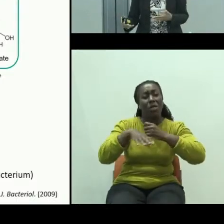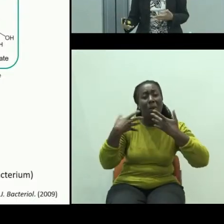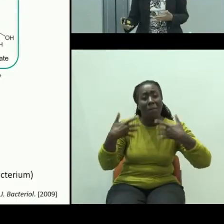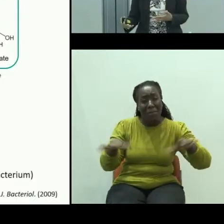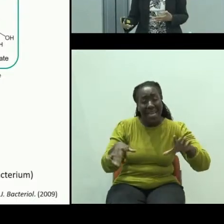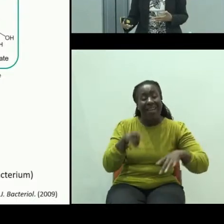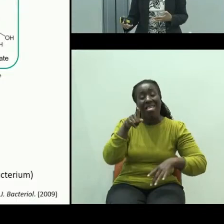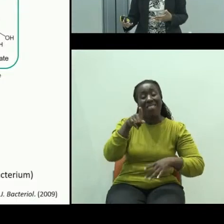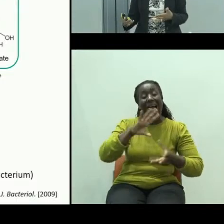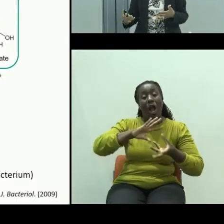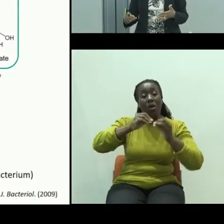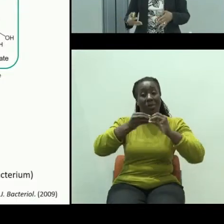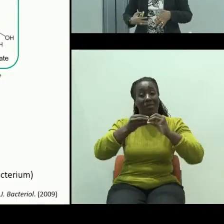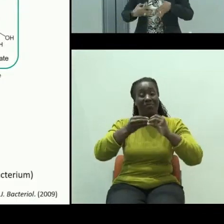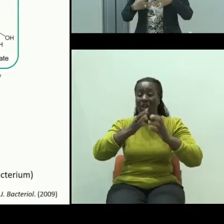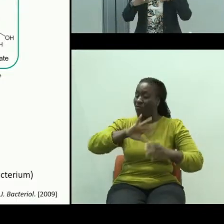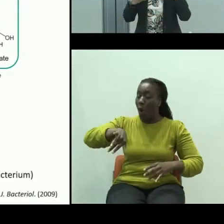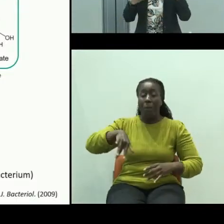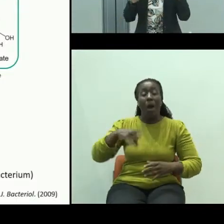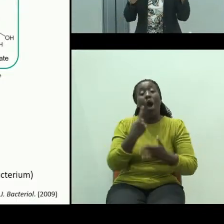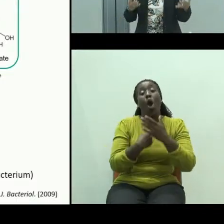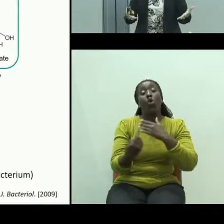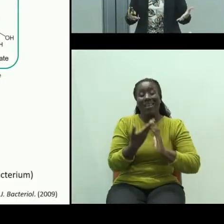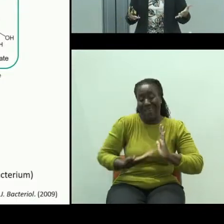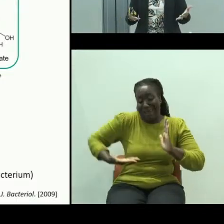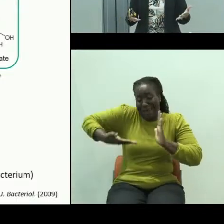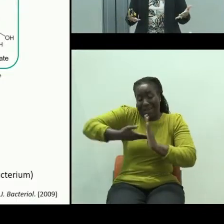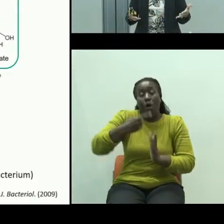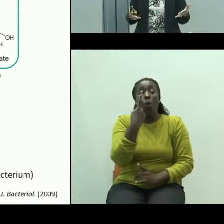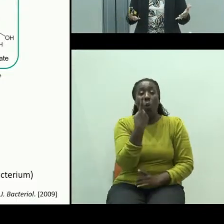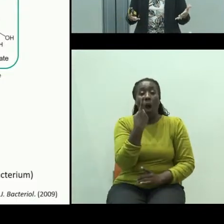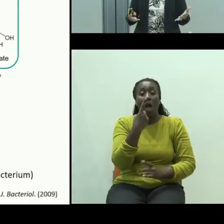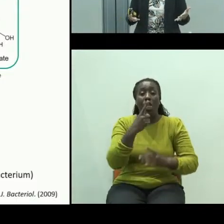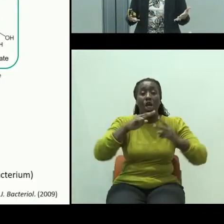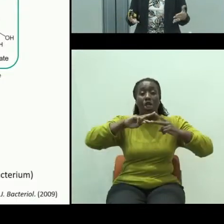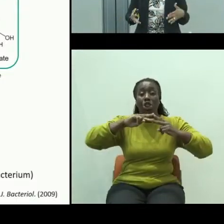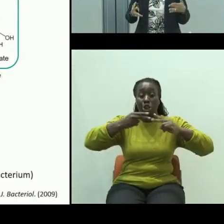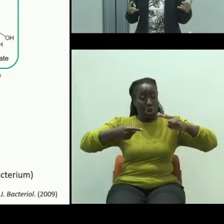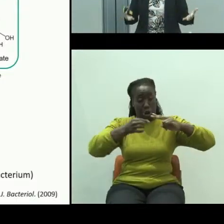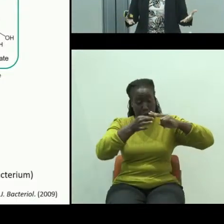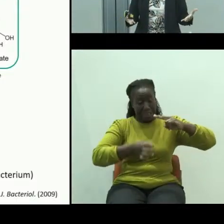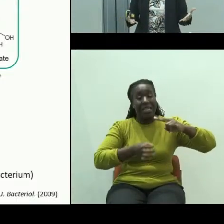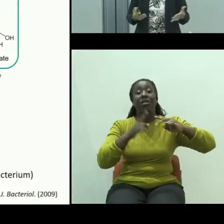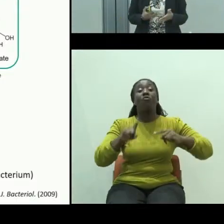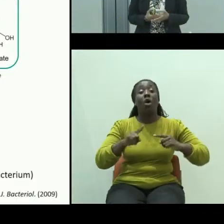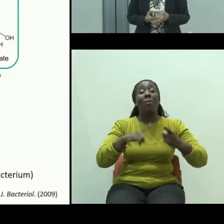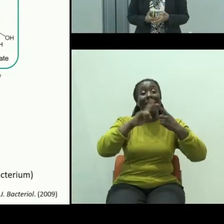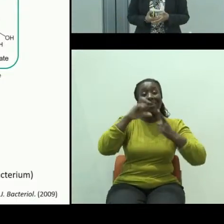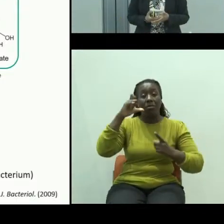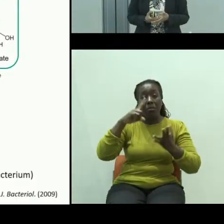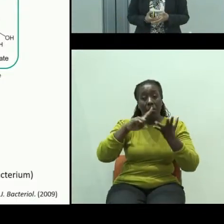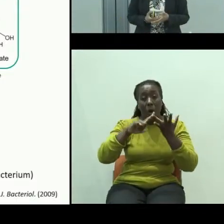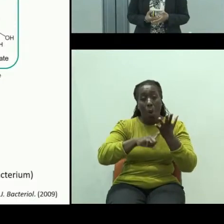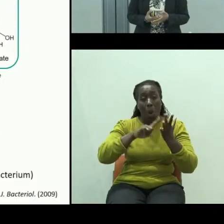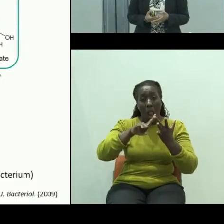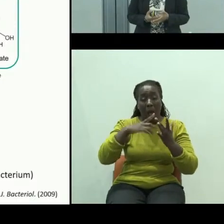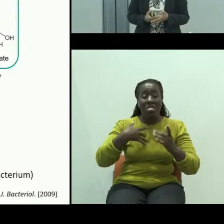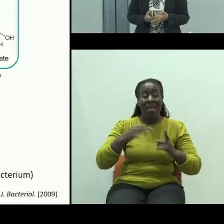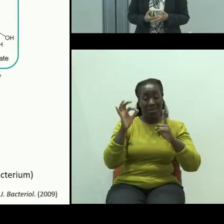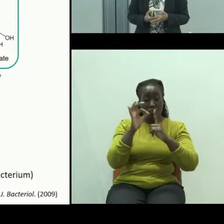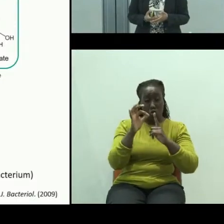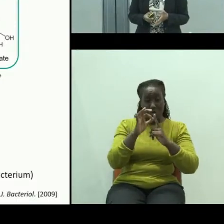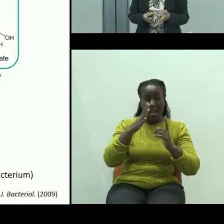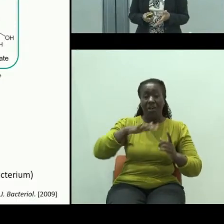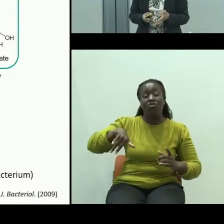that compound could come from only adding one gene to E. coli, and that was the gene encoding a protein that came